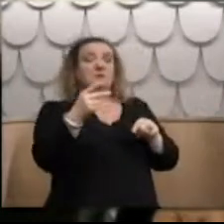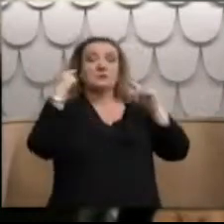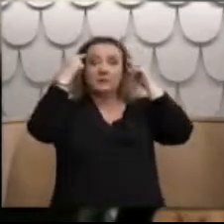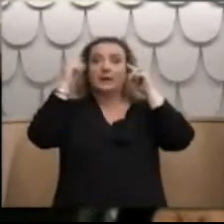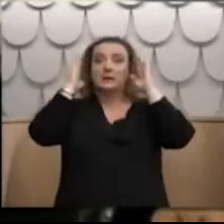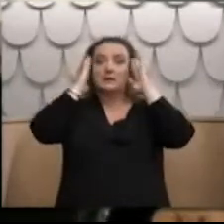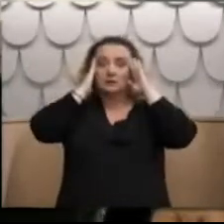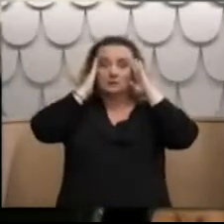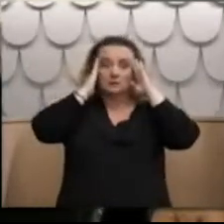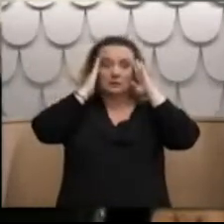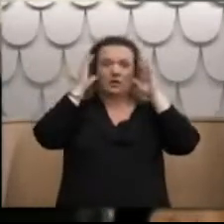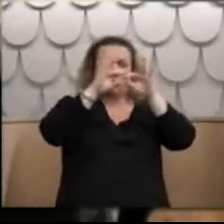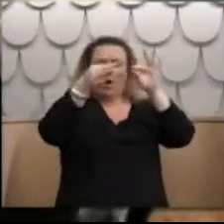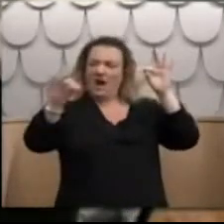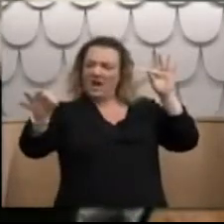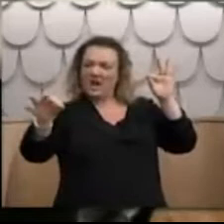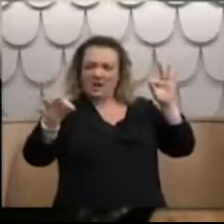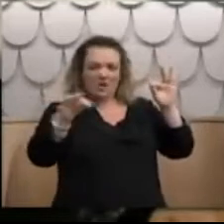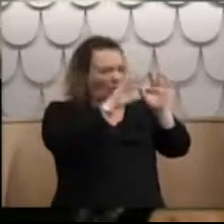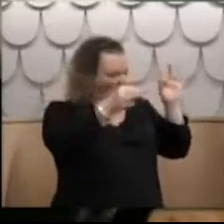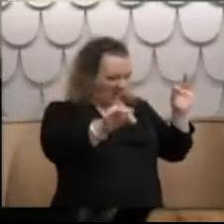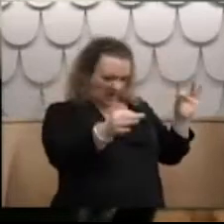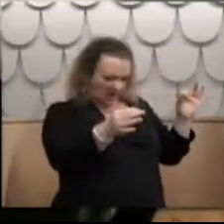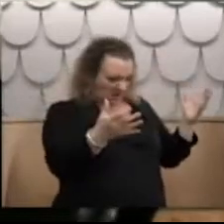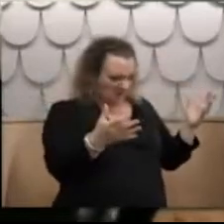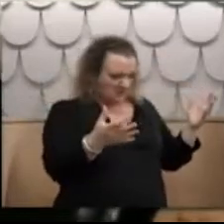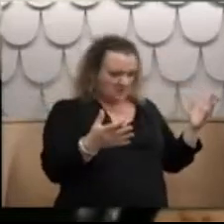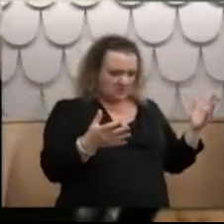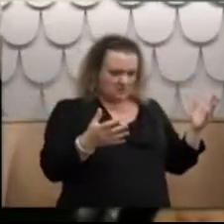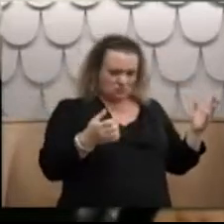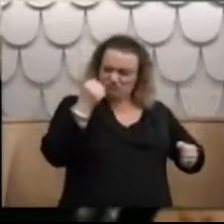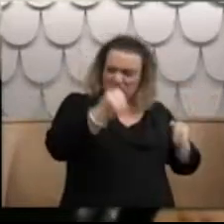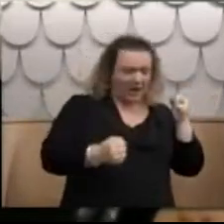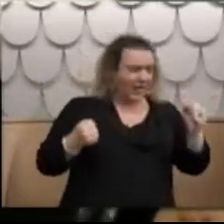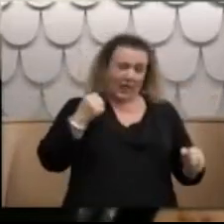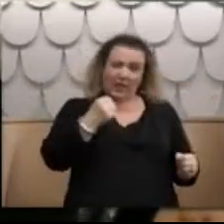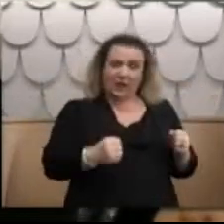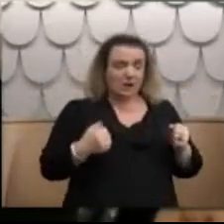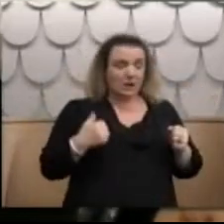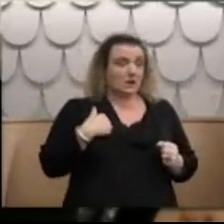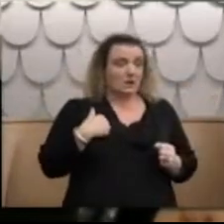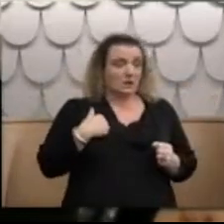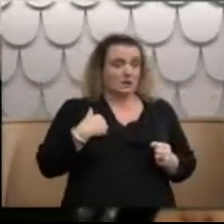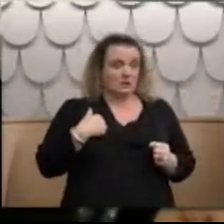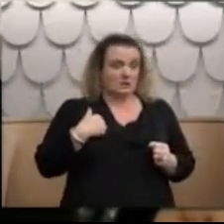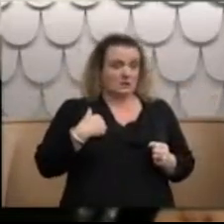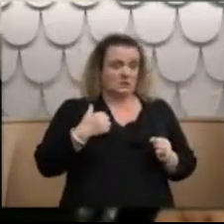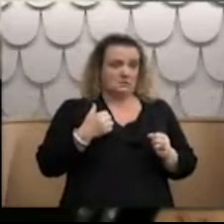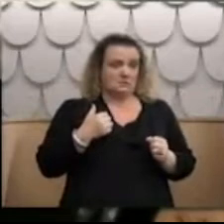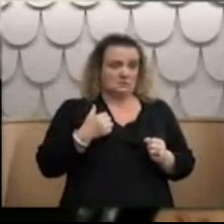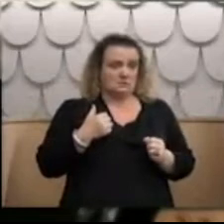your head, was it? Wires. I was struggling and I was really playing